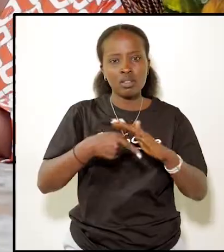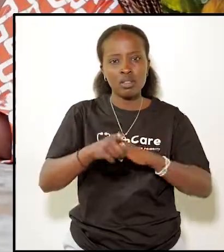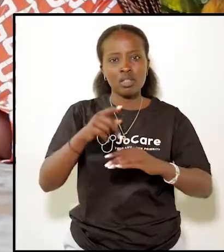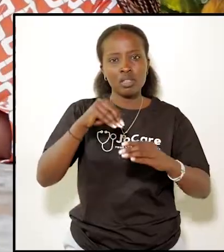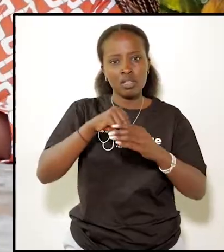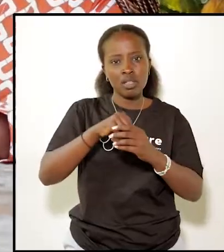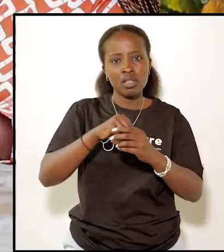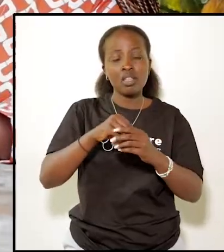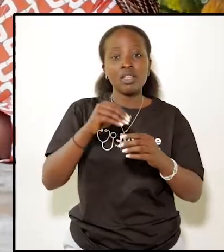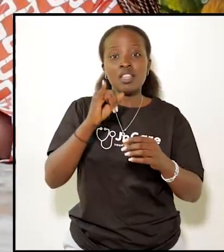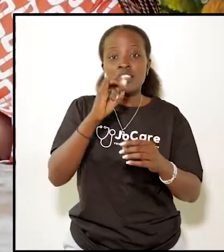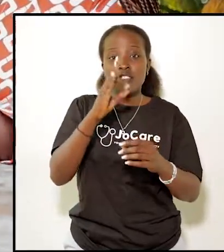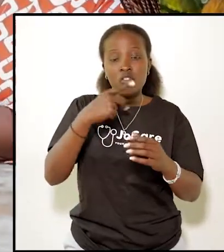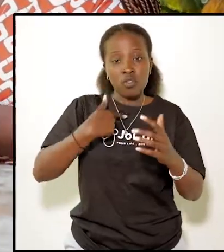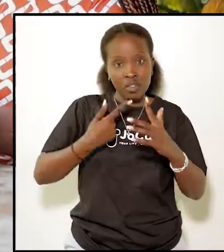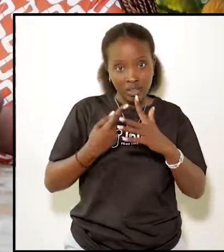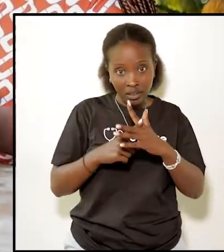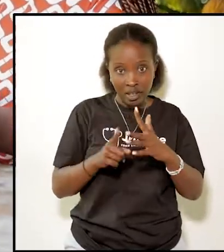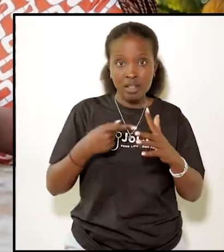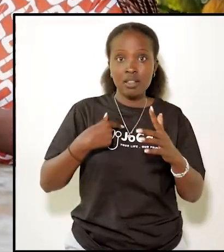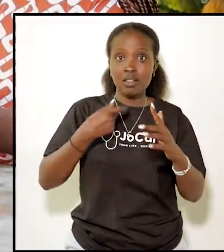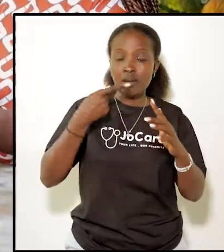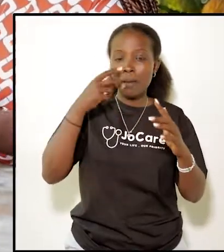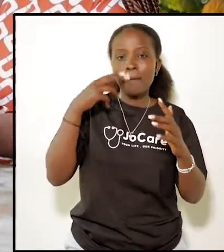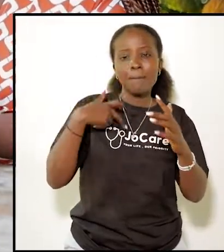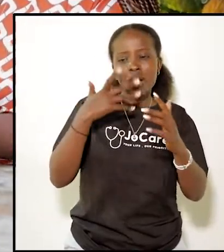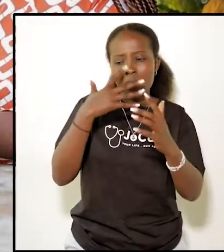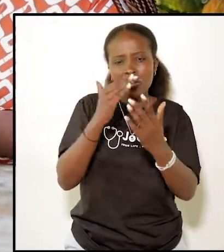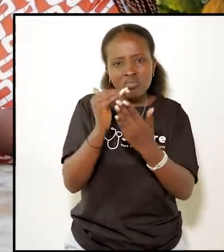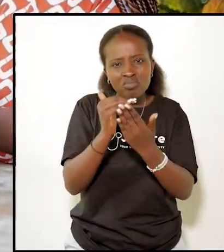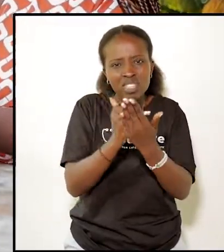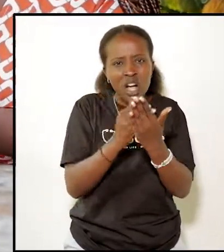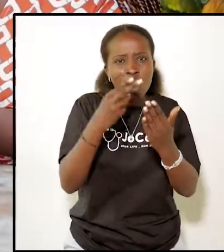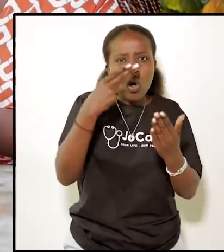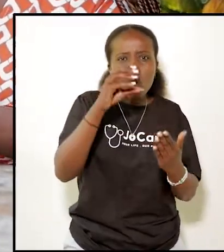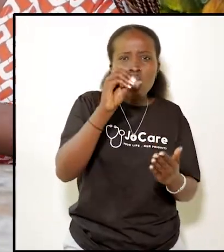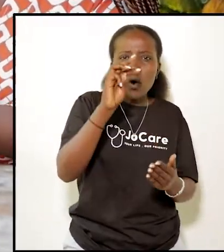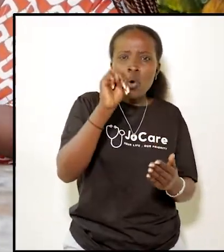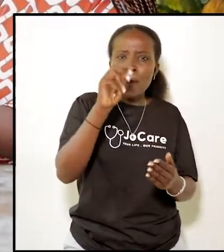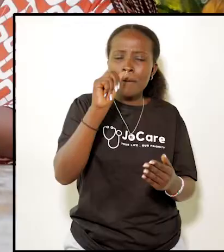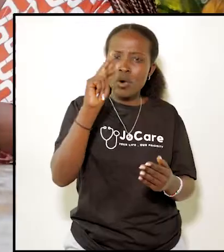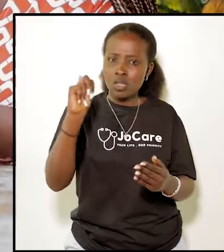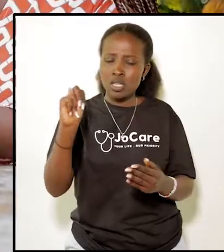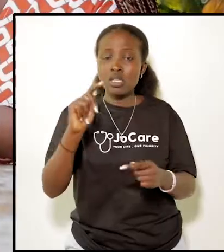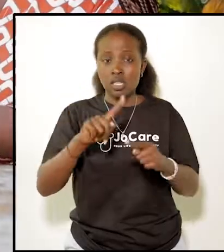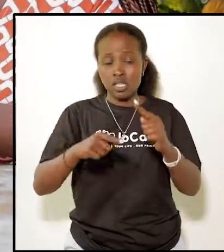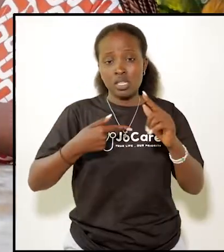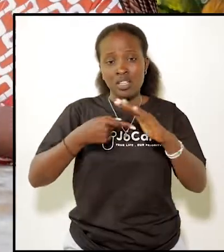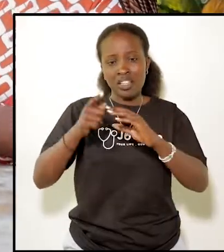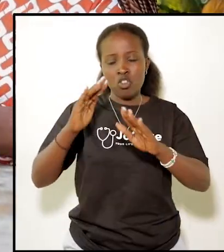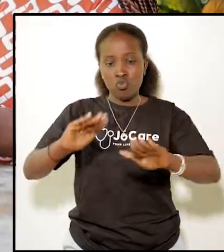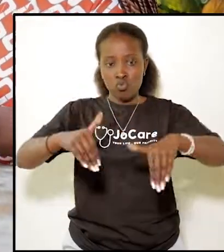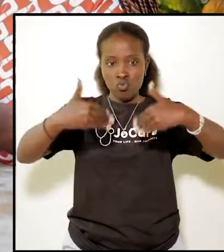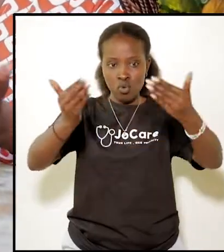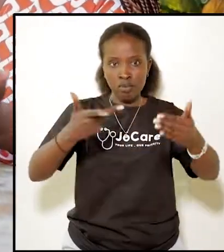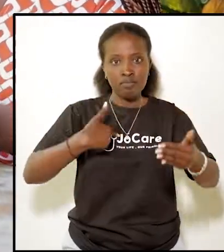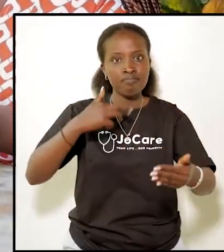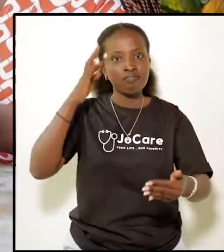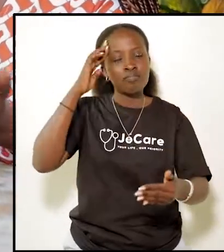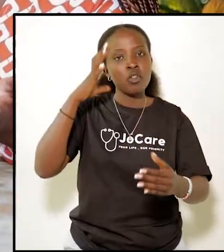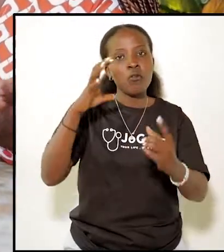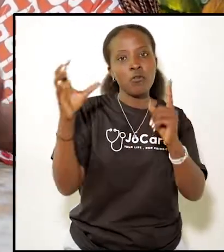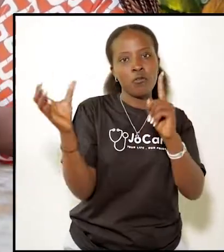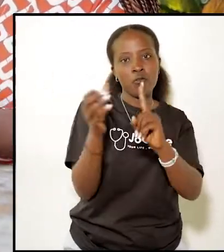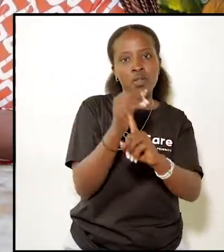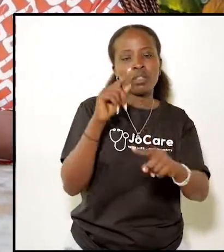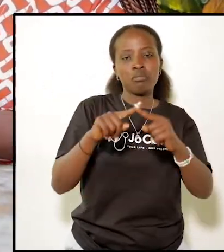according to these three things. We'll first of all, we take blood samples for those hormones. We see, are they regulated? After that, we may